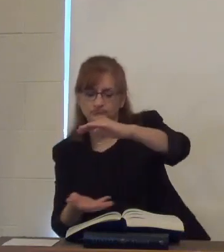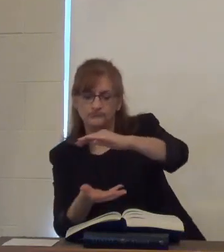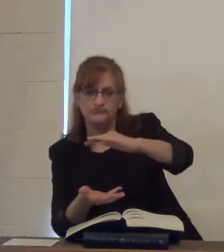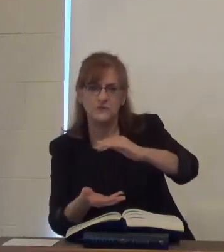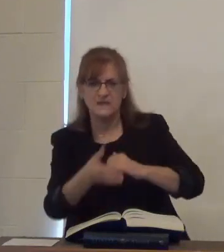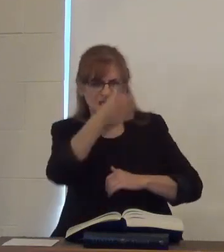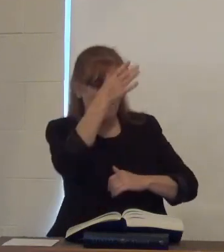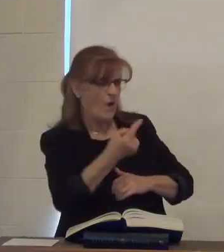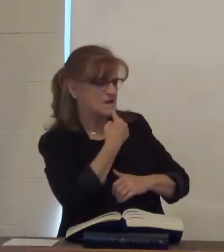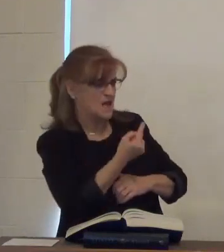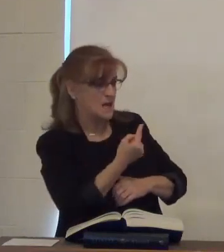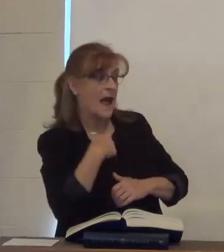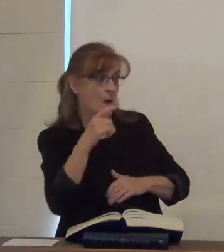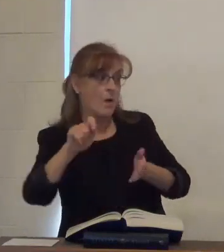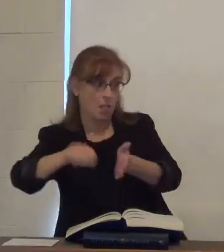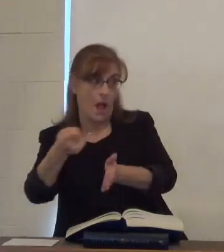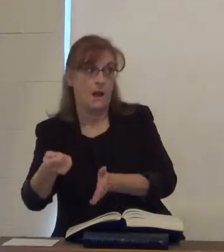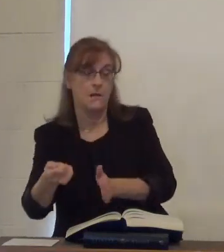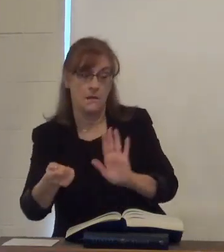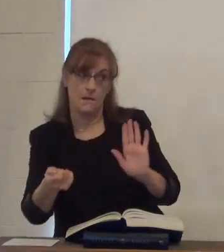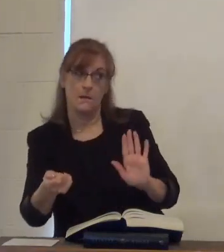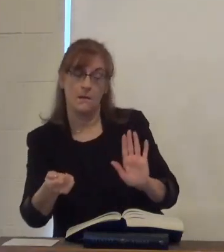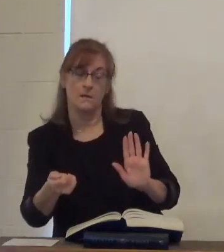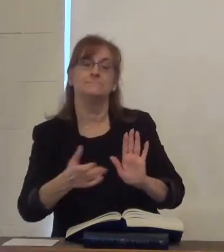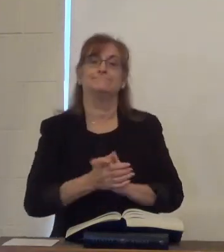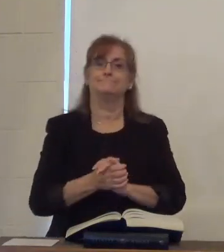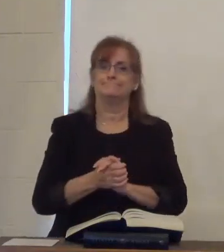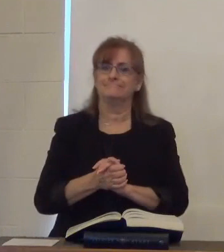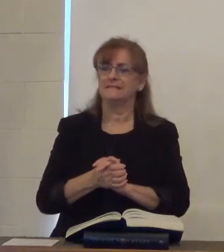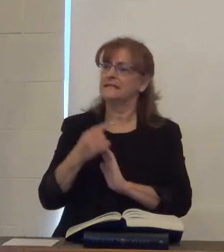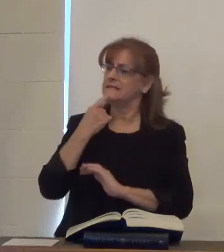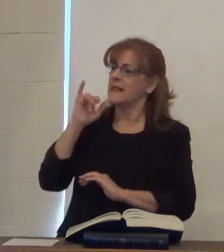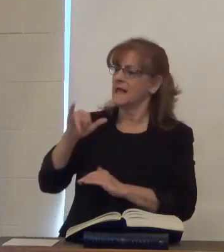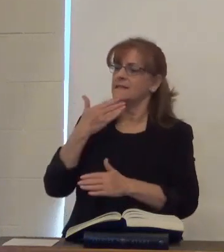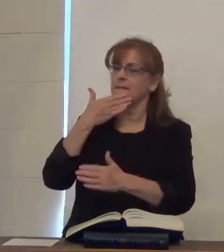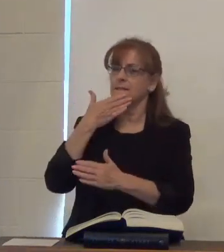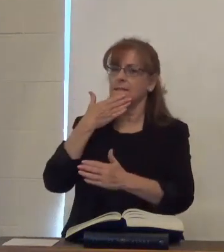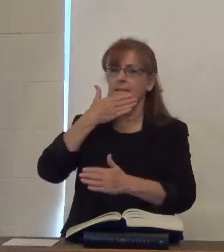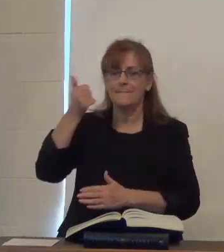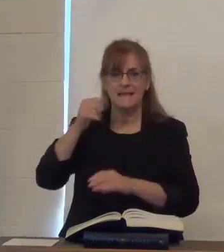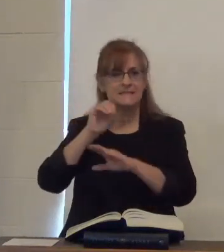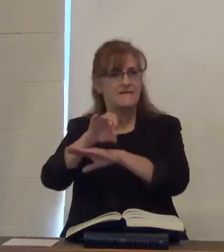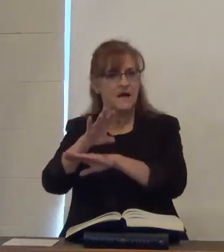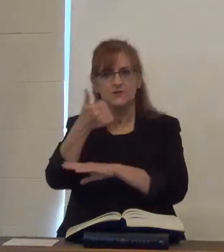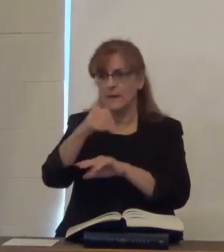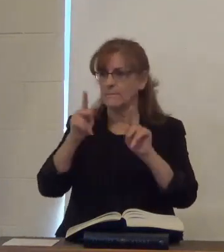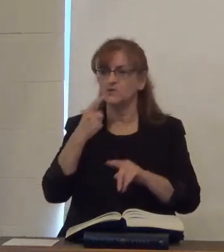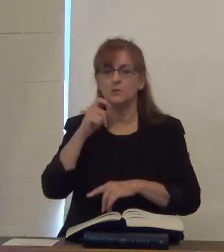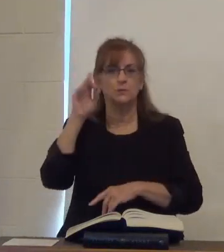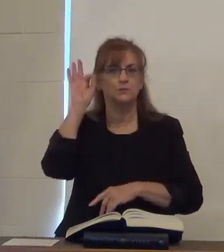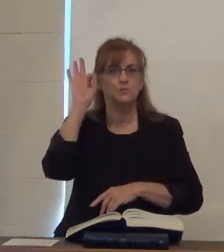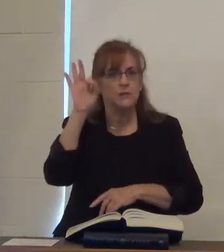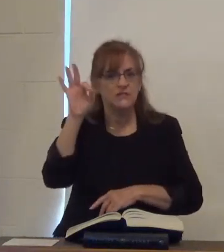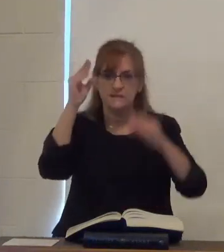him, "I'll light the fire." And he said that's the best advice to anyone who teaches and preaches God's